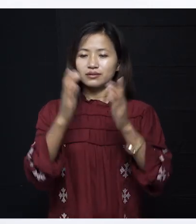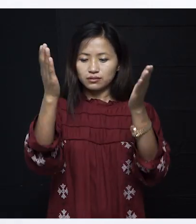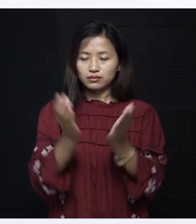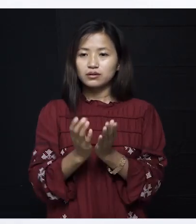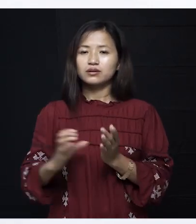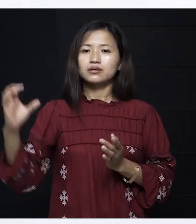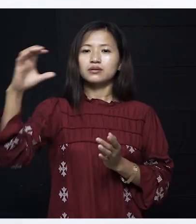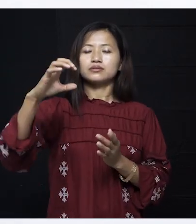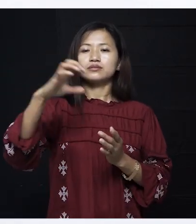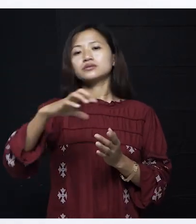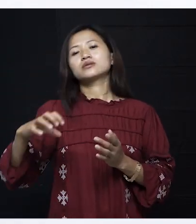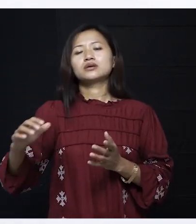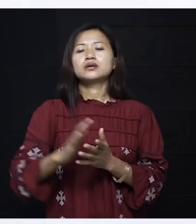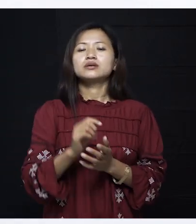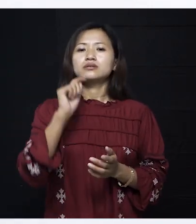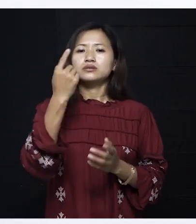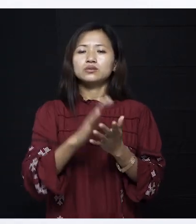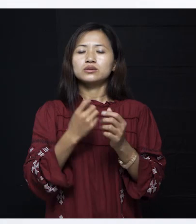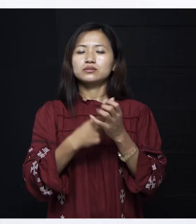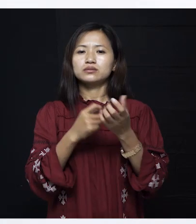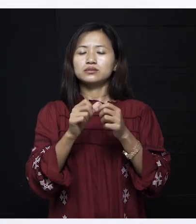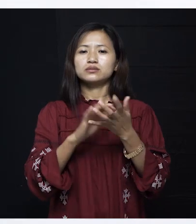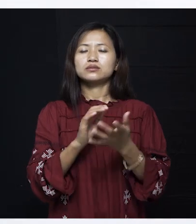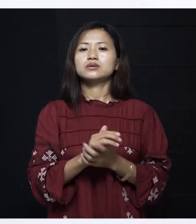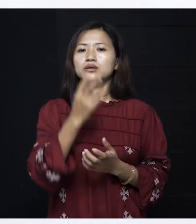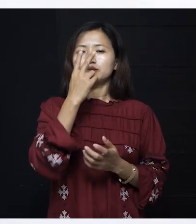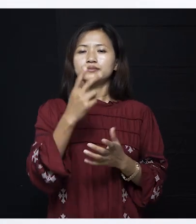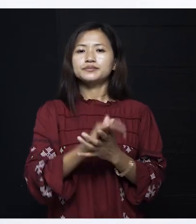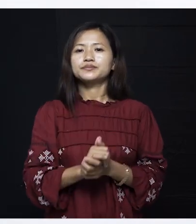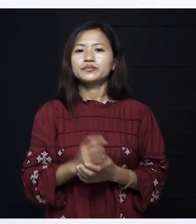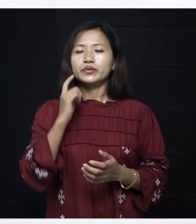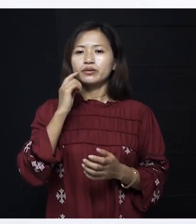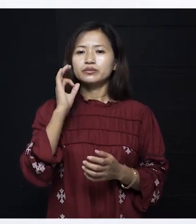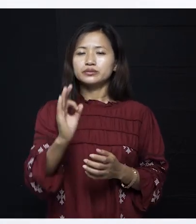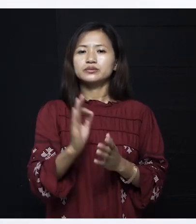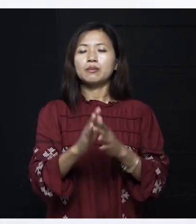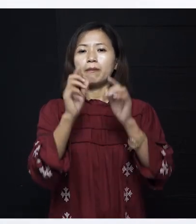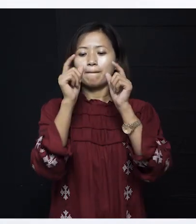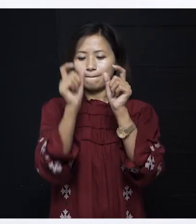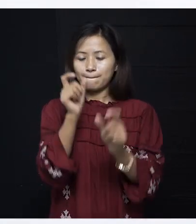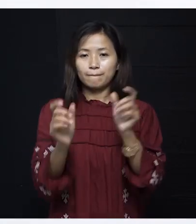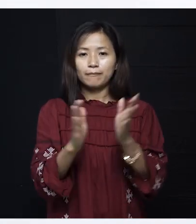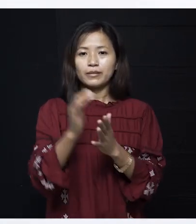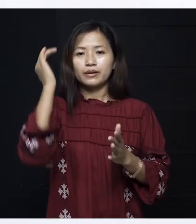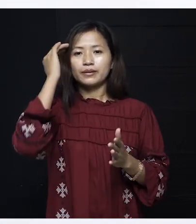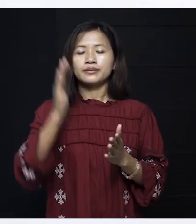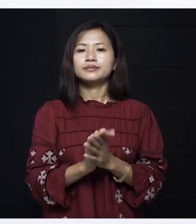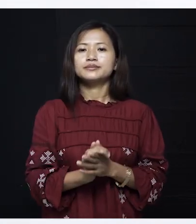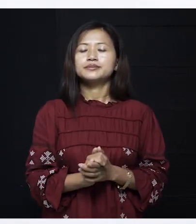the people, okay? So that is one reason why population is important. The study or the knowledge of population